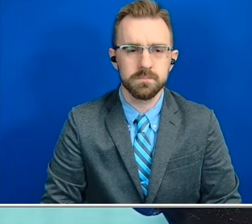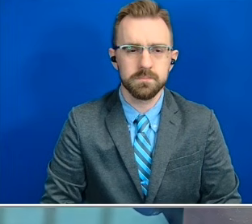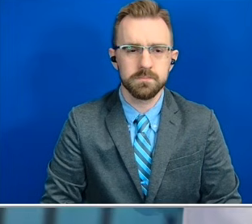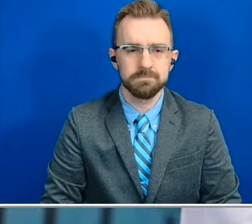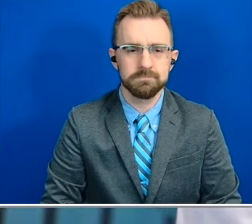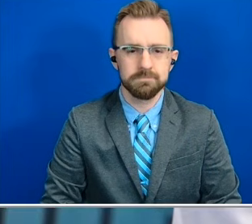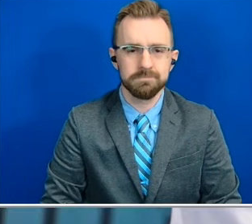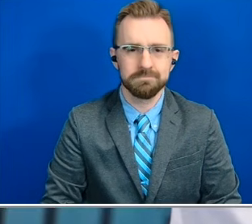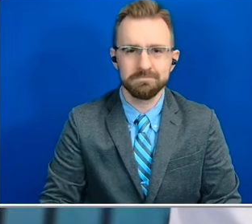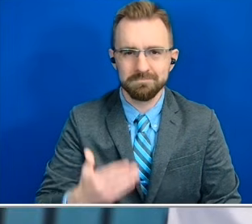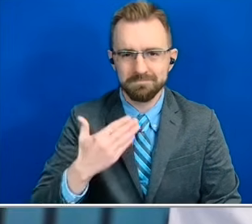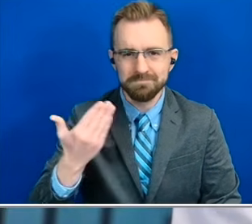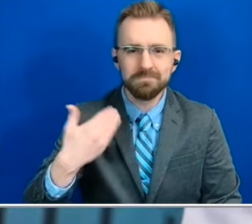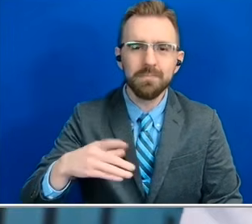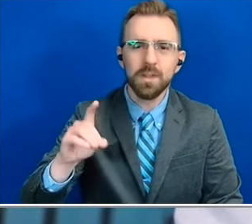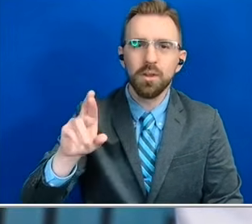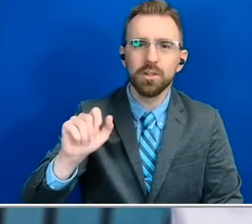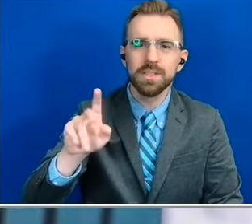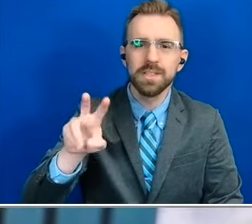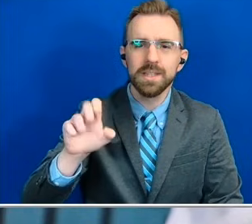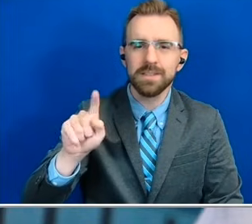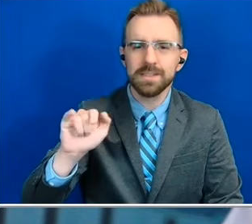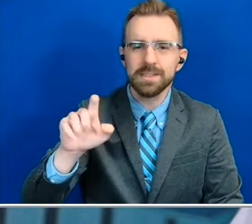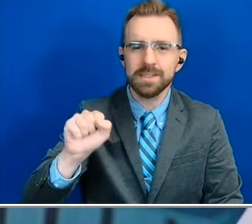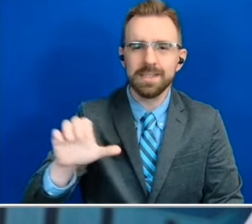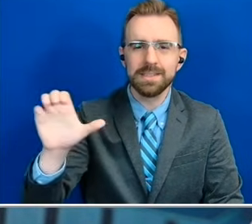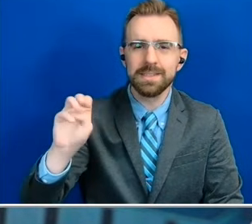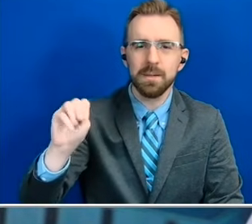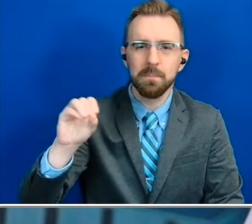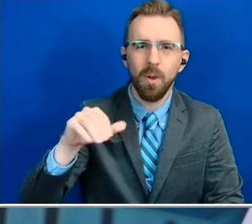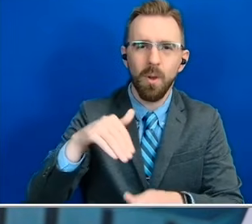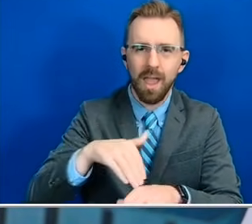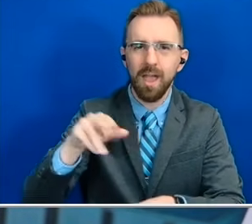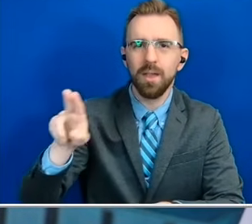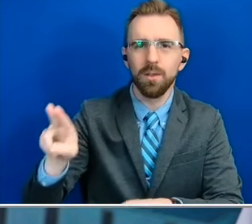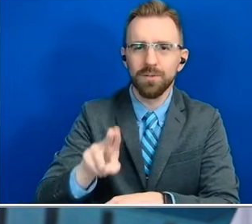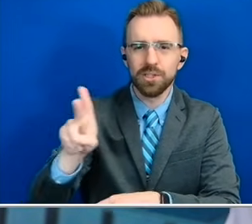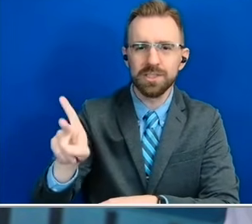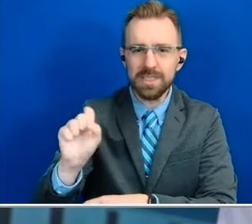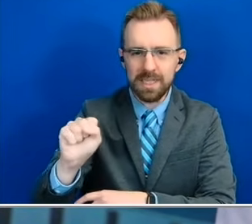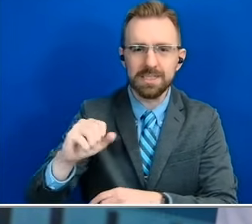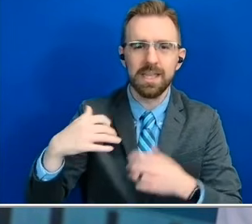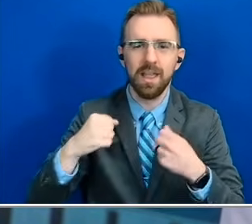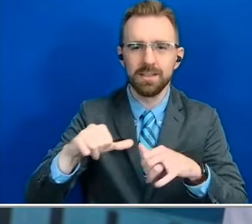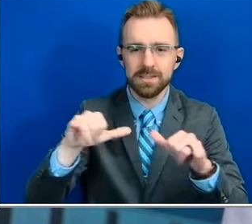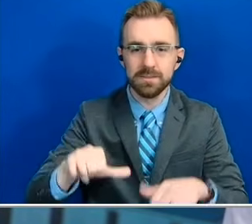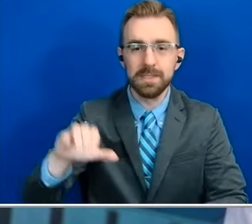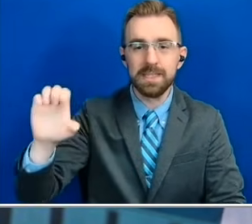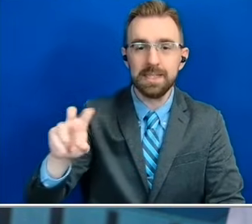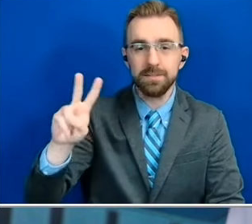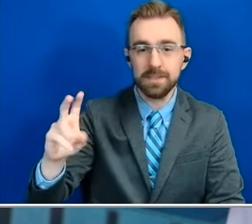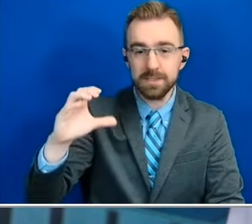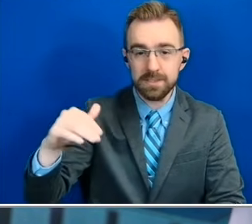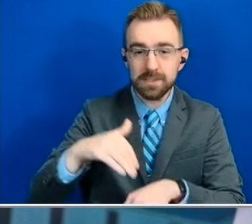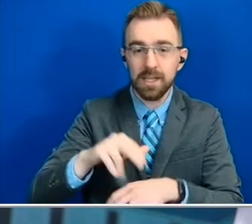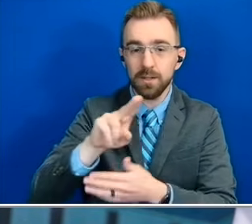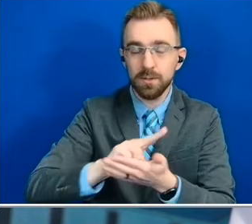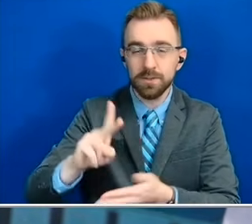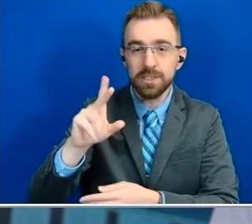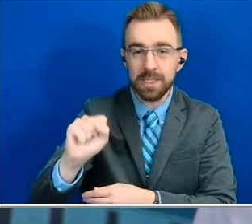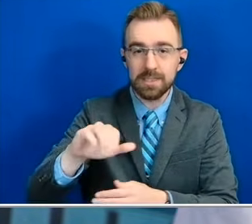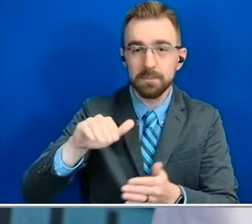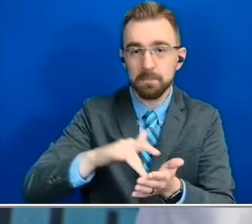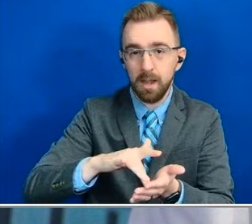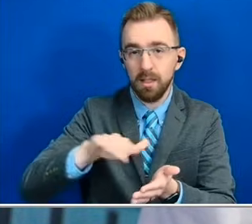Hey, good morning. I'm Dr. Stites. I'm Chief Medical Officer here at the University of Kansas Health System and Executive Vice Chancellor for the University of Kansas Medical Center.